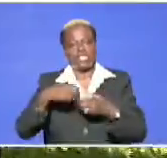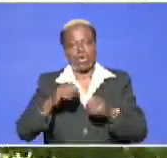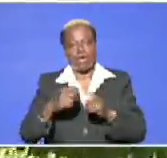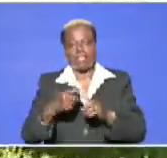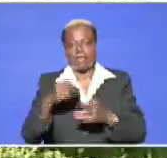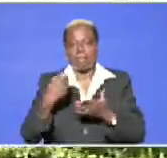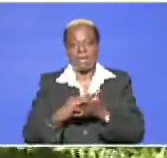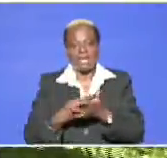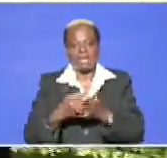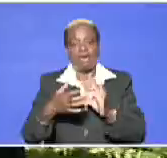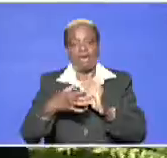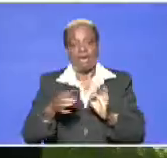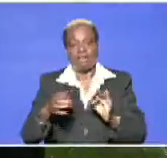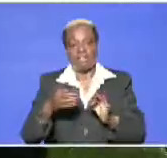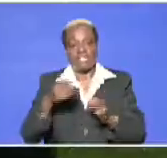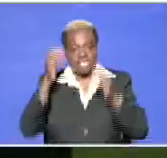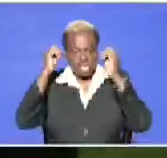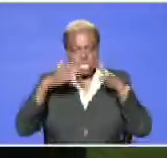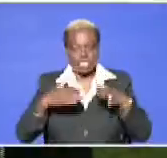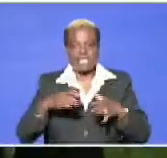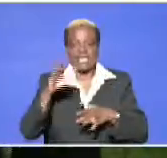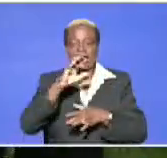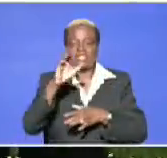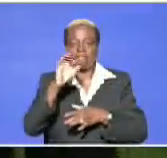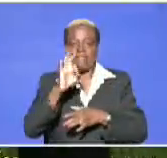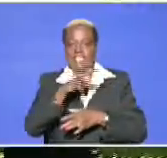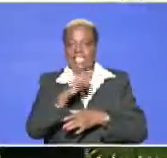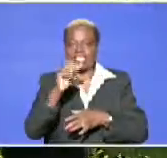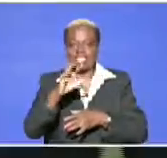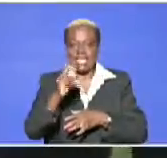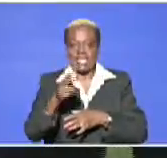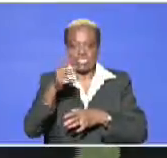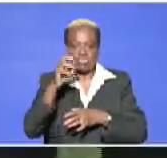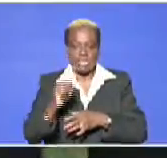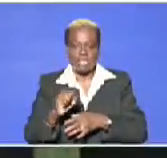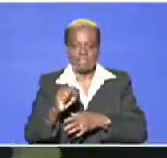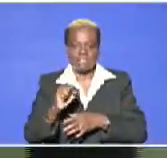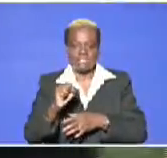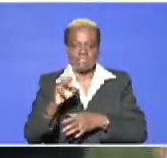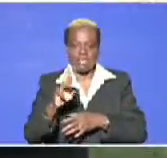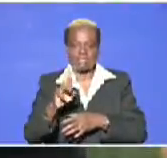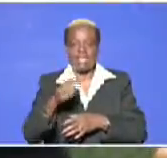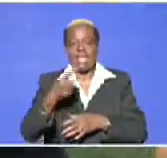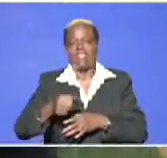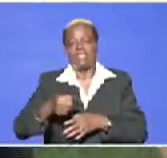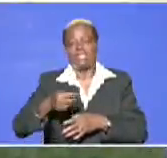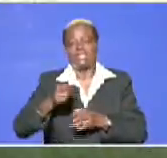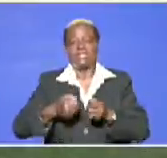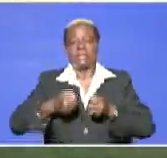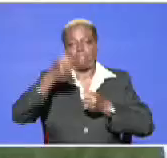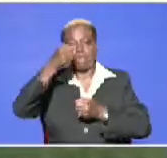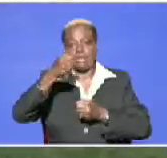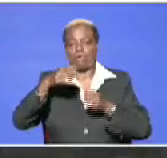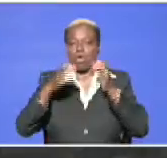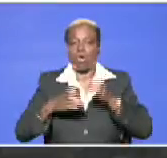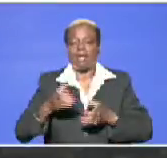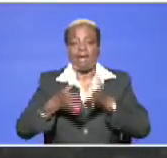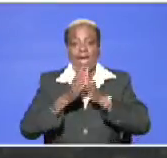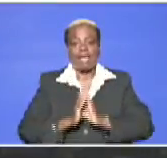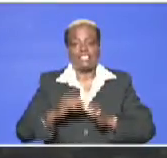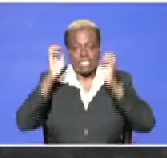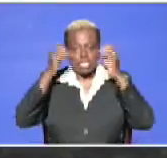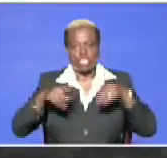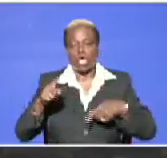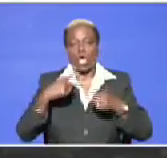High and Carlton Francis Primary School teachers. The Supreme Court this week ordered the educators to return to their specified areas of